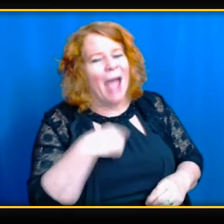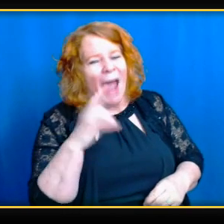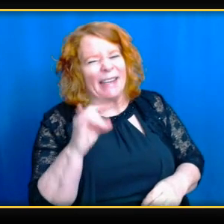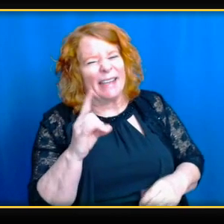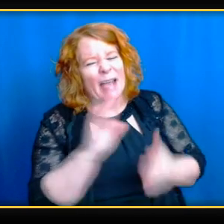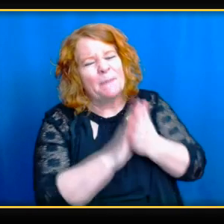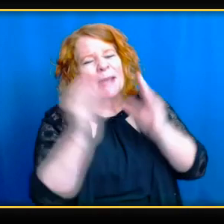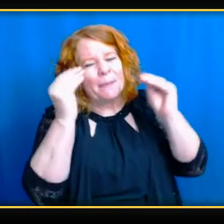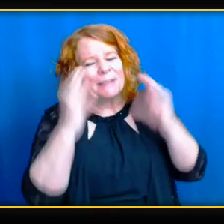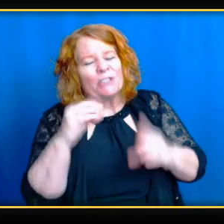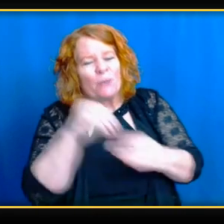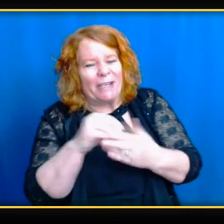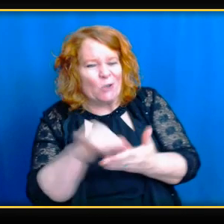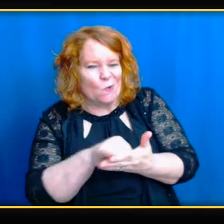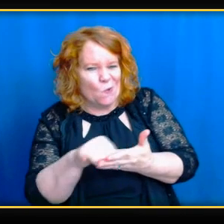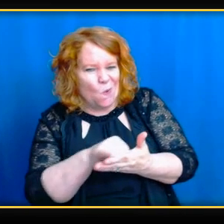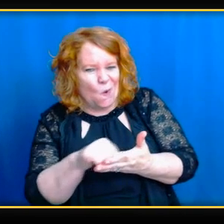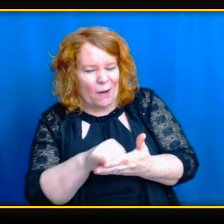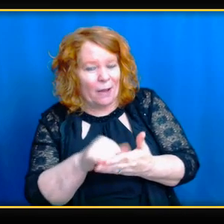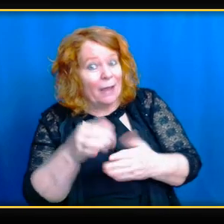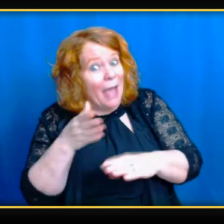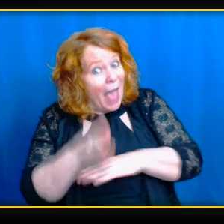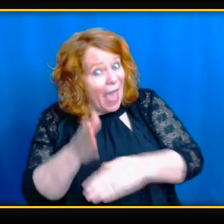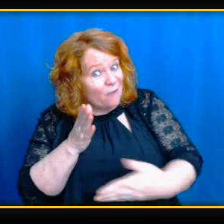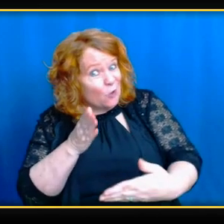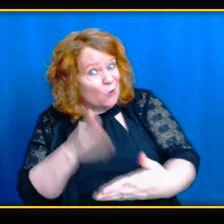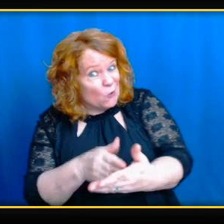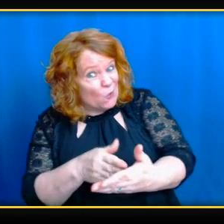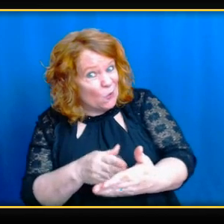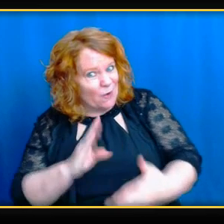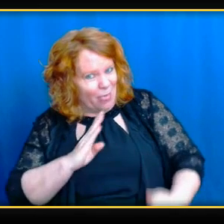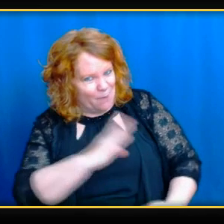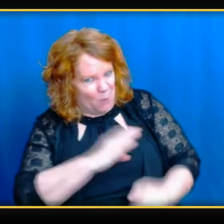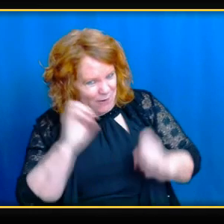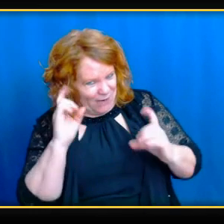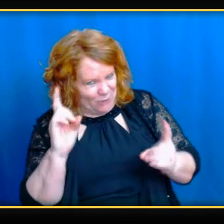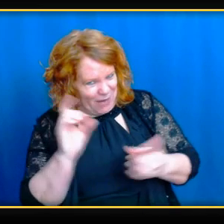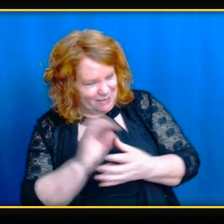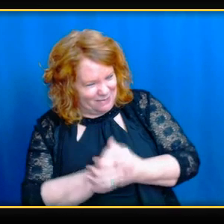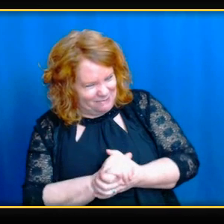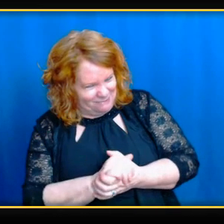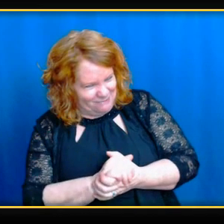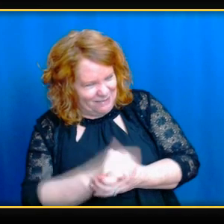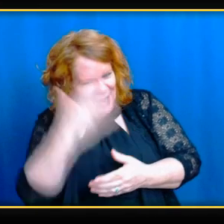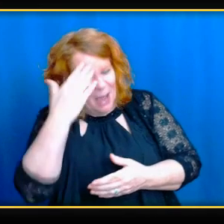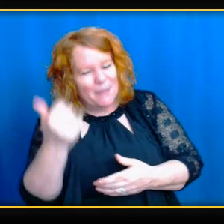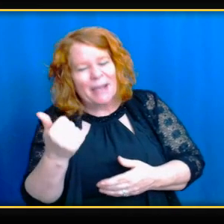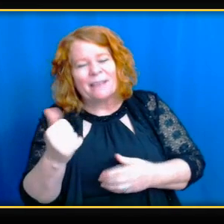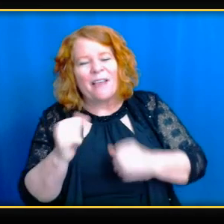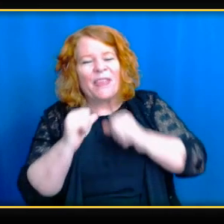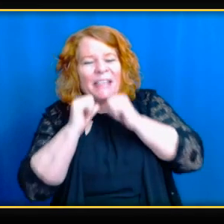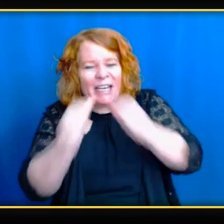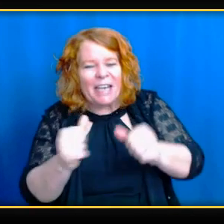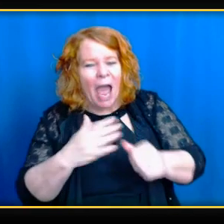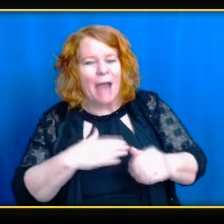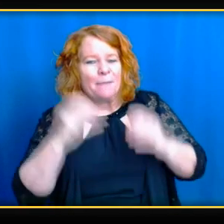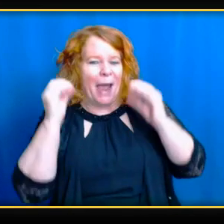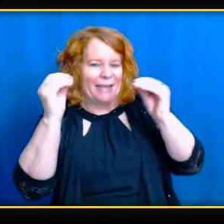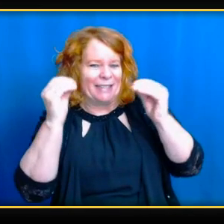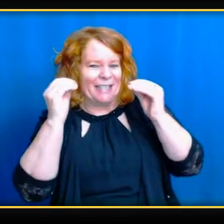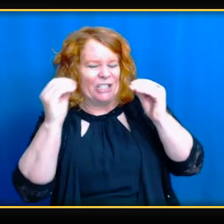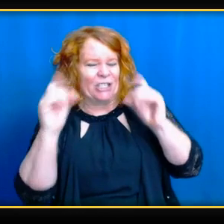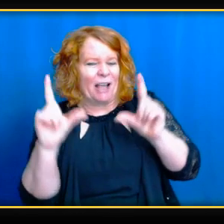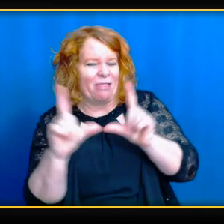York after I sued the Board of Education because I was denied my teaching license because